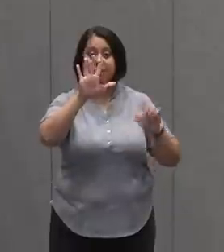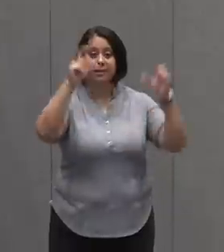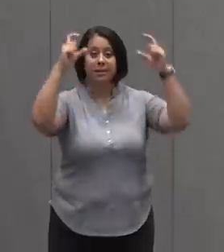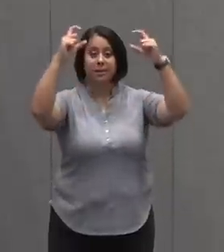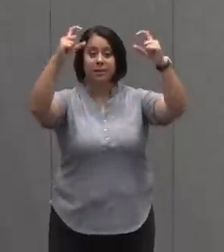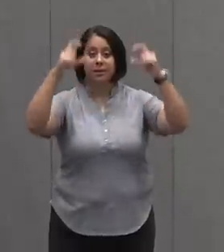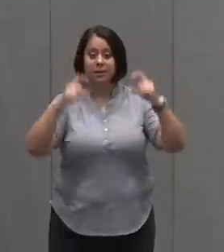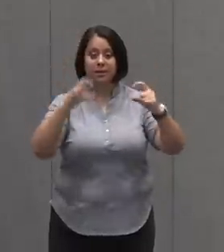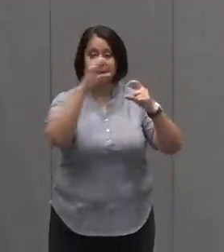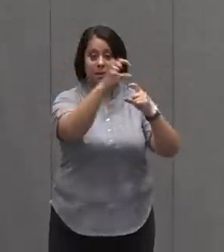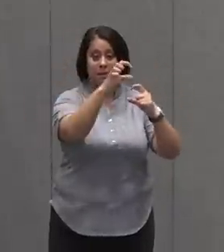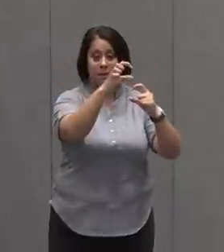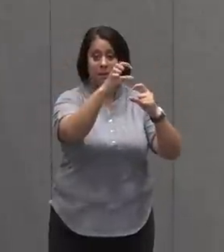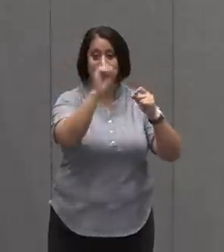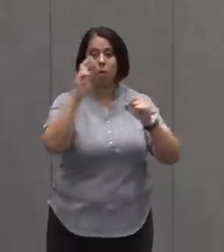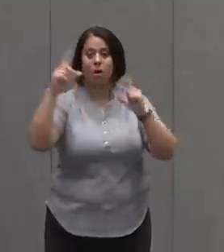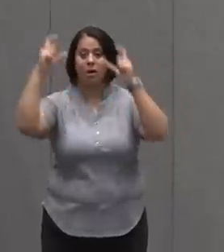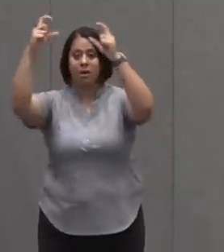die.